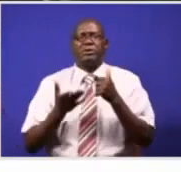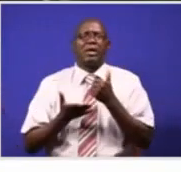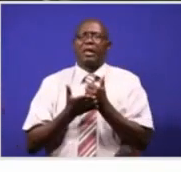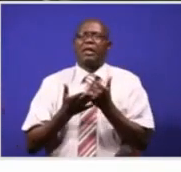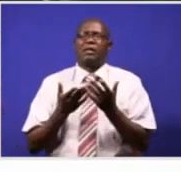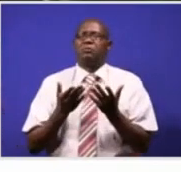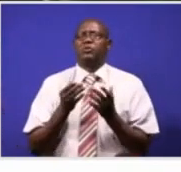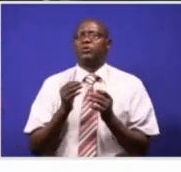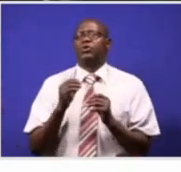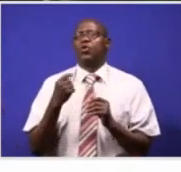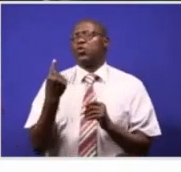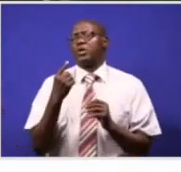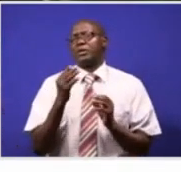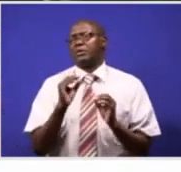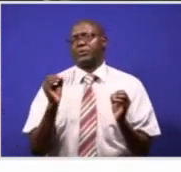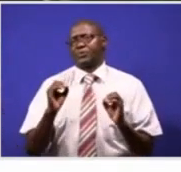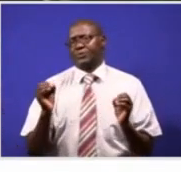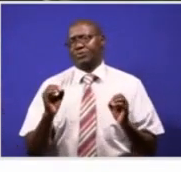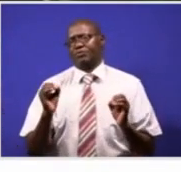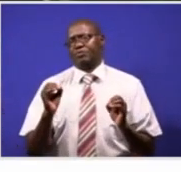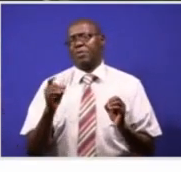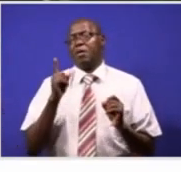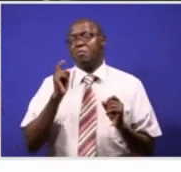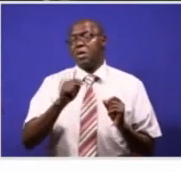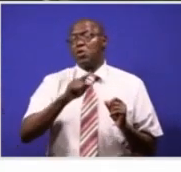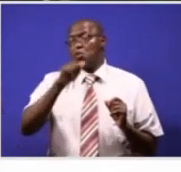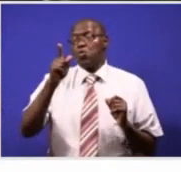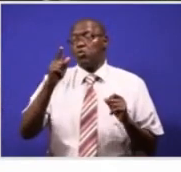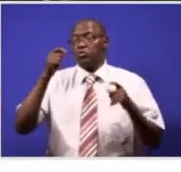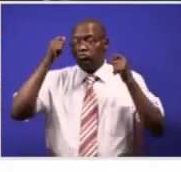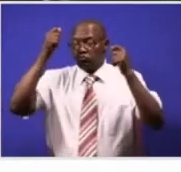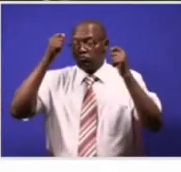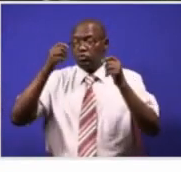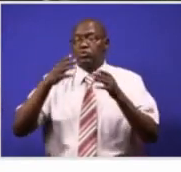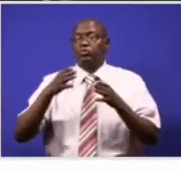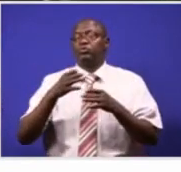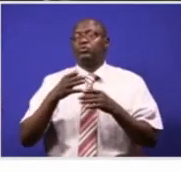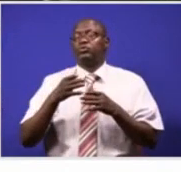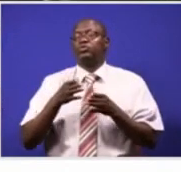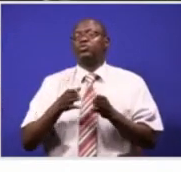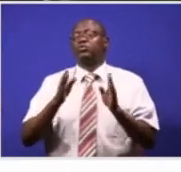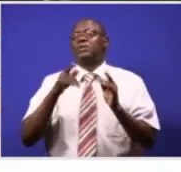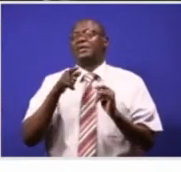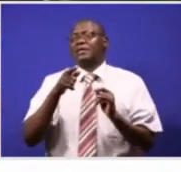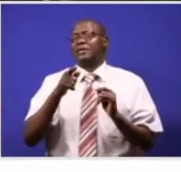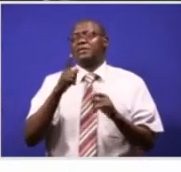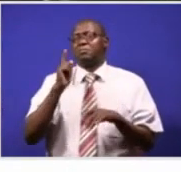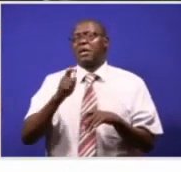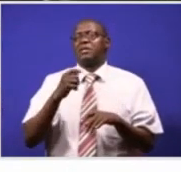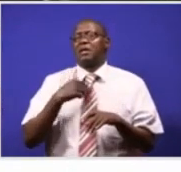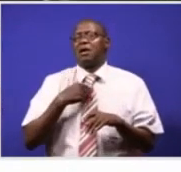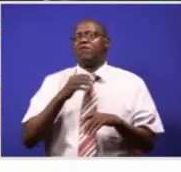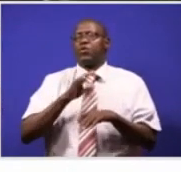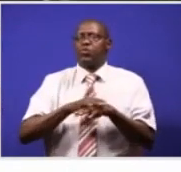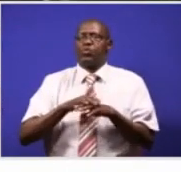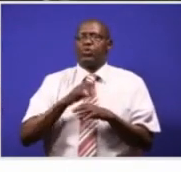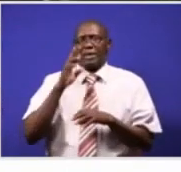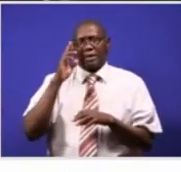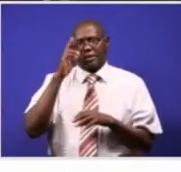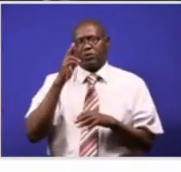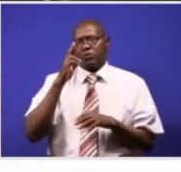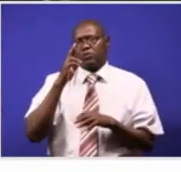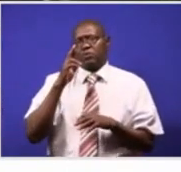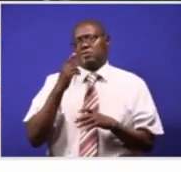streets, I need to have a good reason that should be the last resort. I mean, that should be the